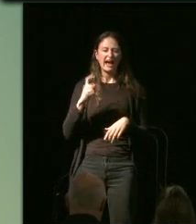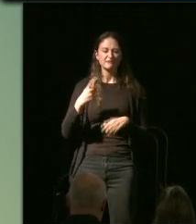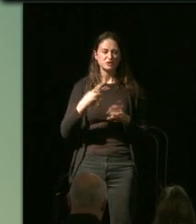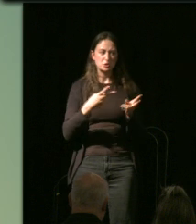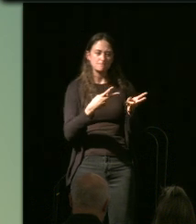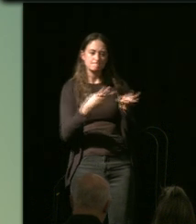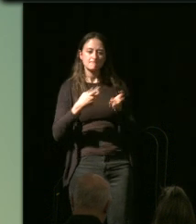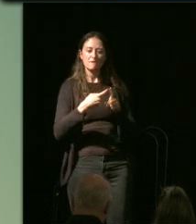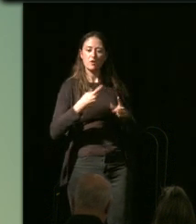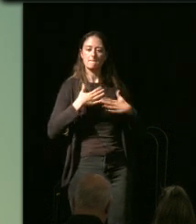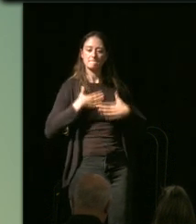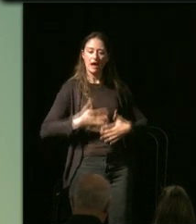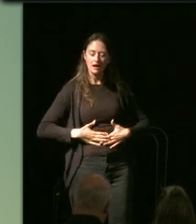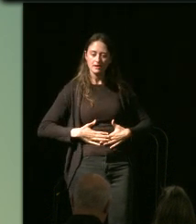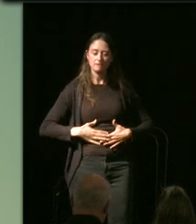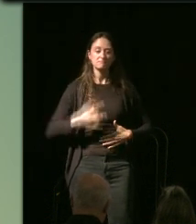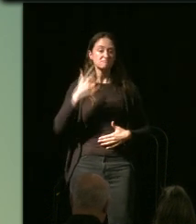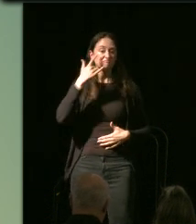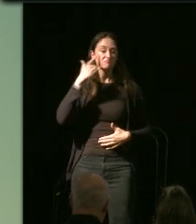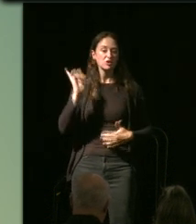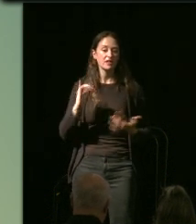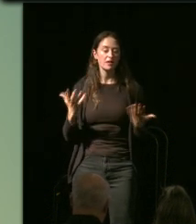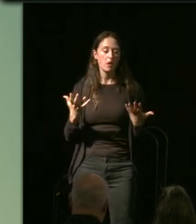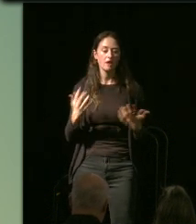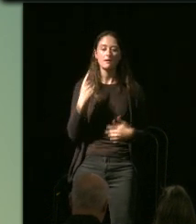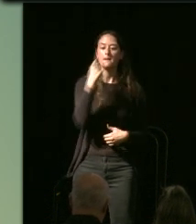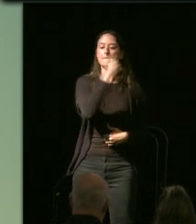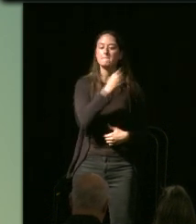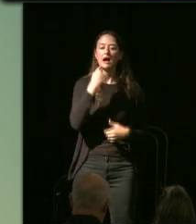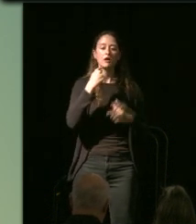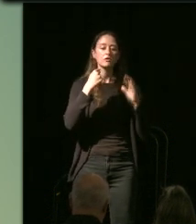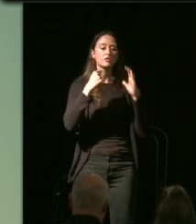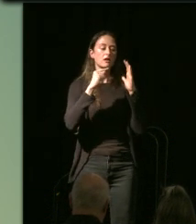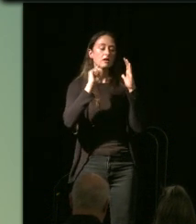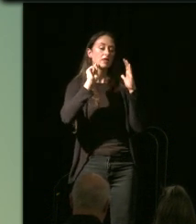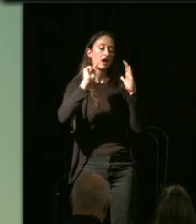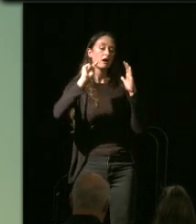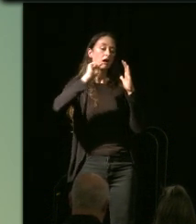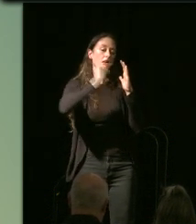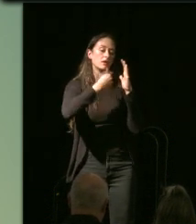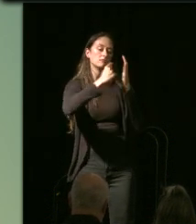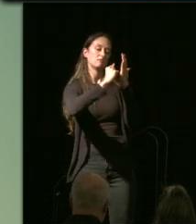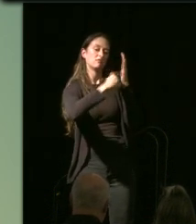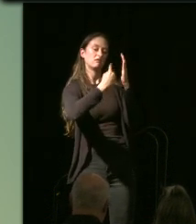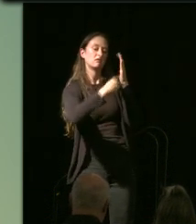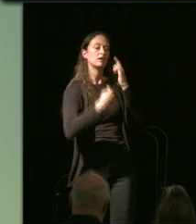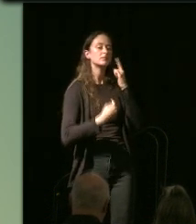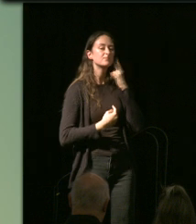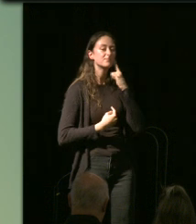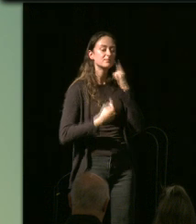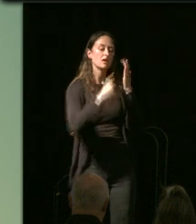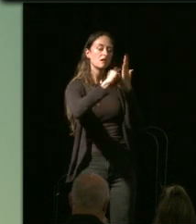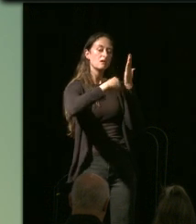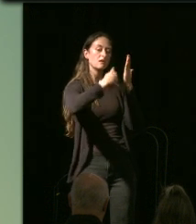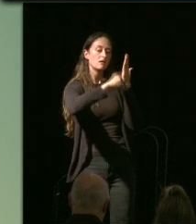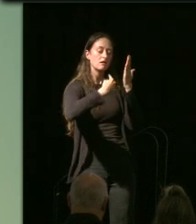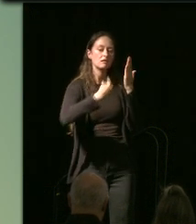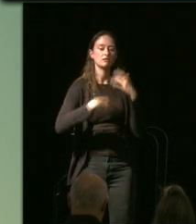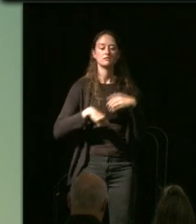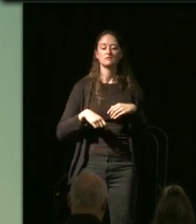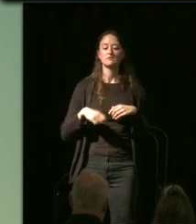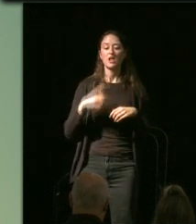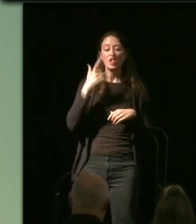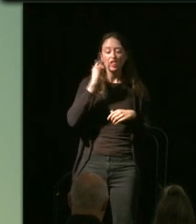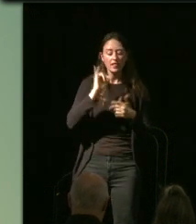could include a cheek swab sample, where a Q-tip is brushed gently along the inside of the cheek, a saliva sample, where you spit into